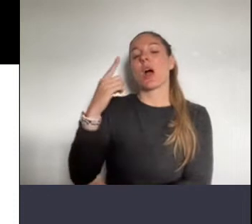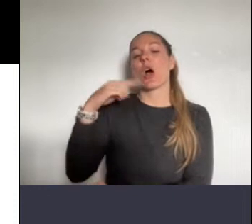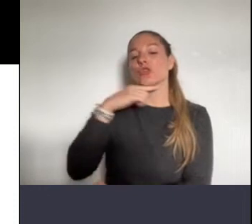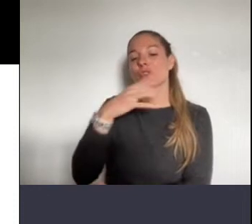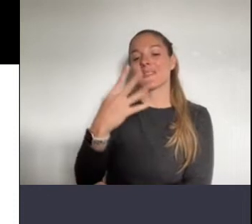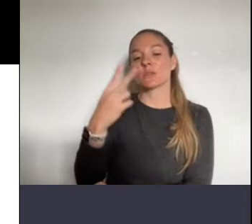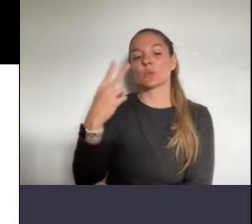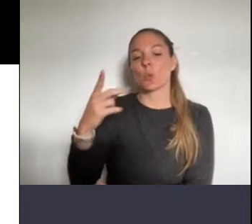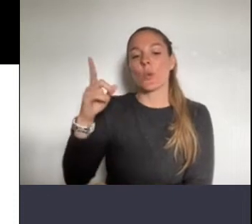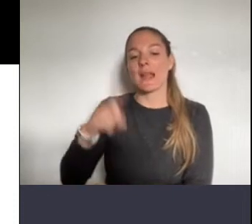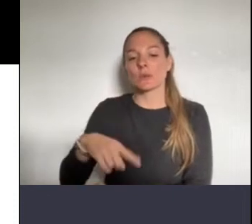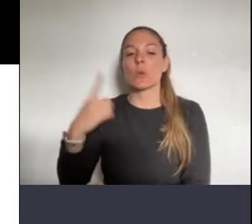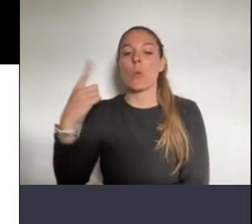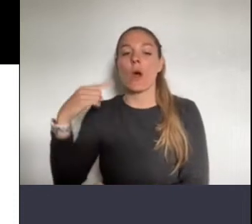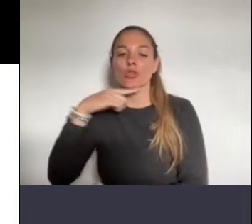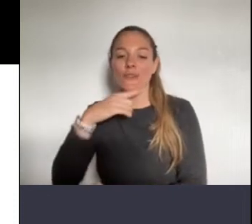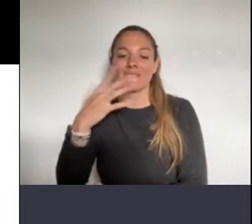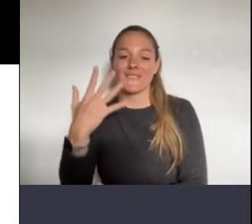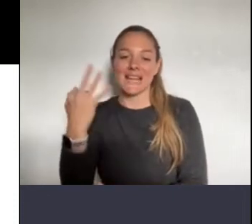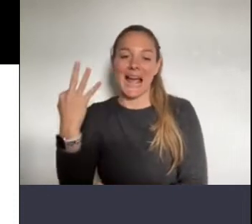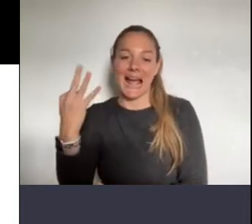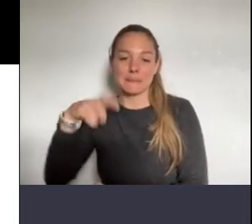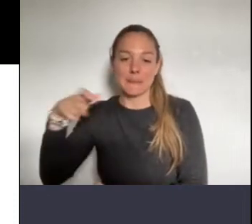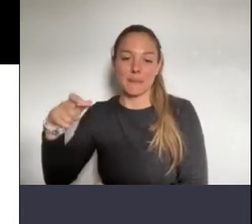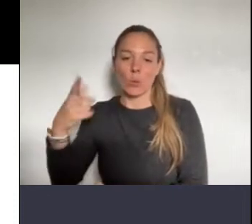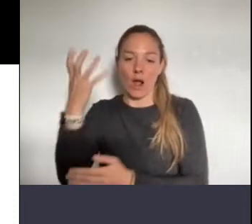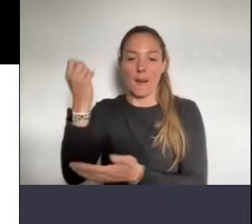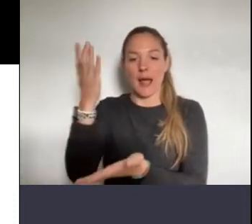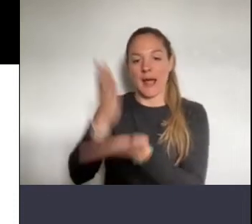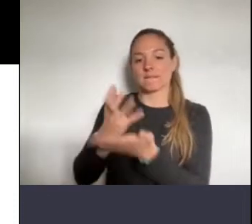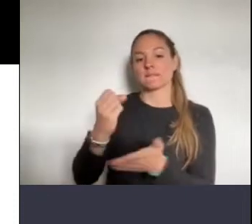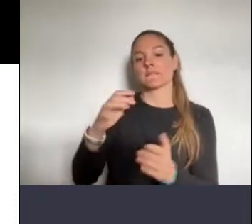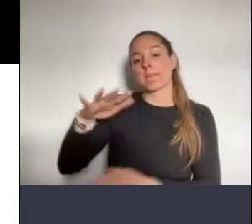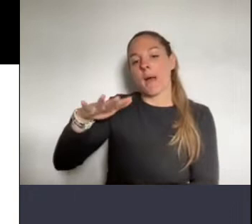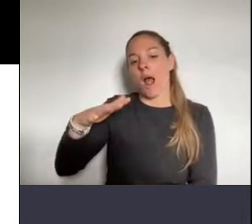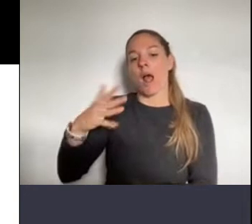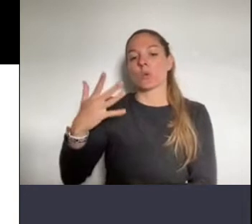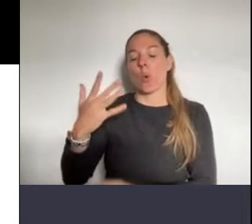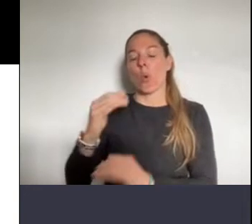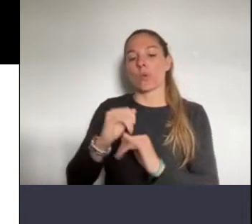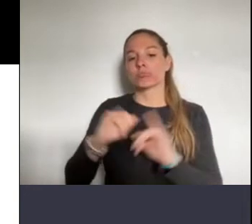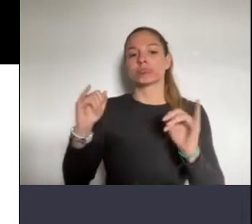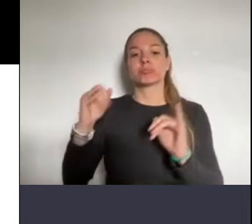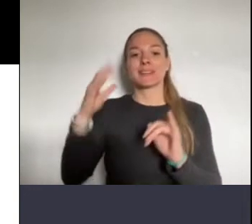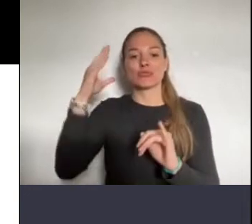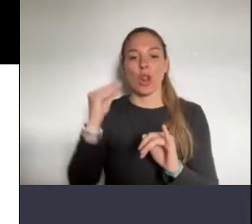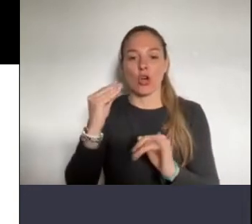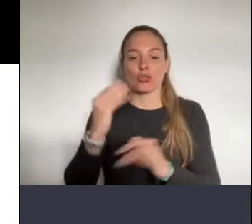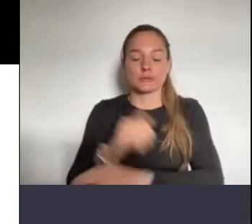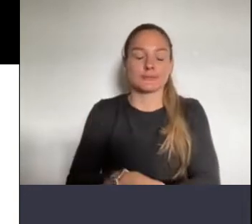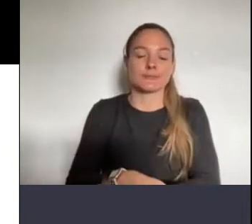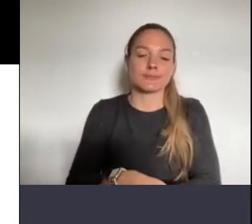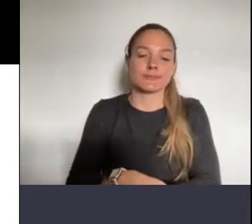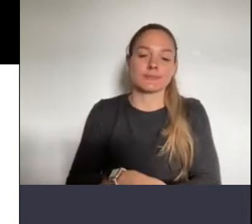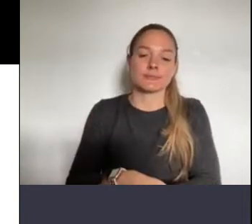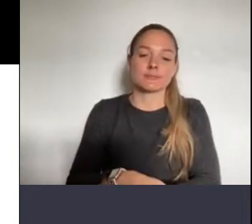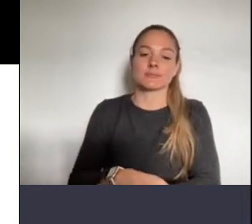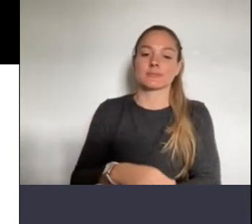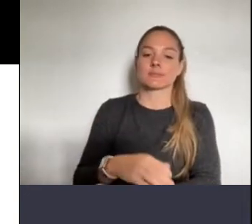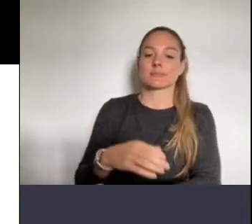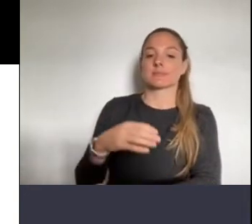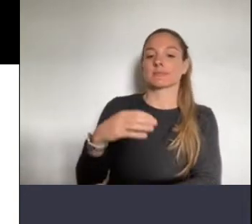152,158 people with mild hearing loss or greater. Around 8,260 people are registered as deaf or